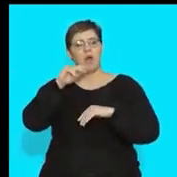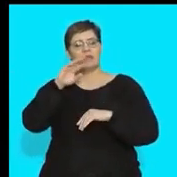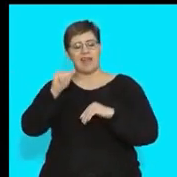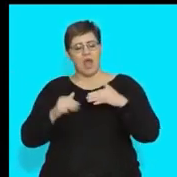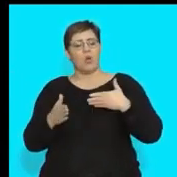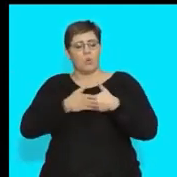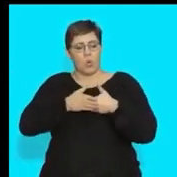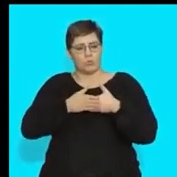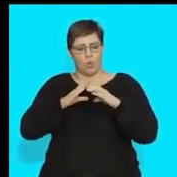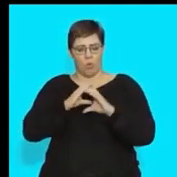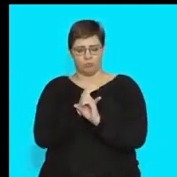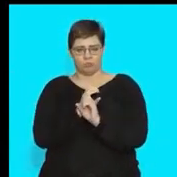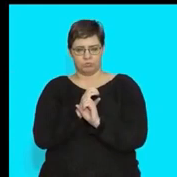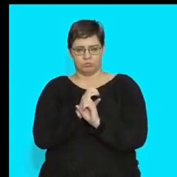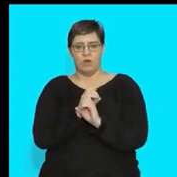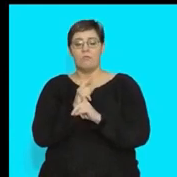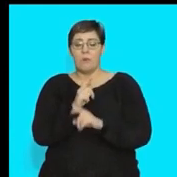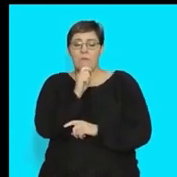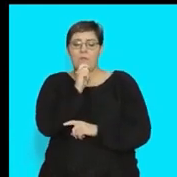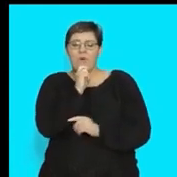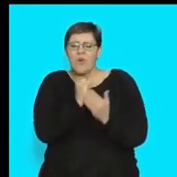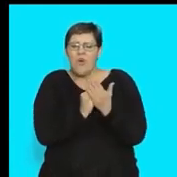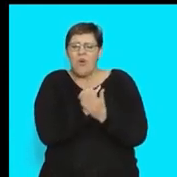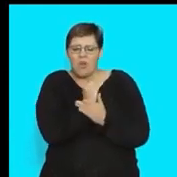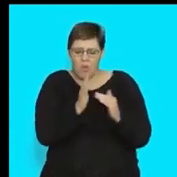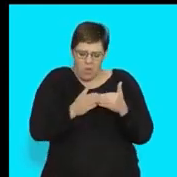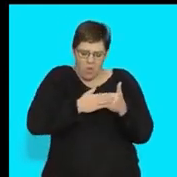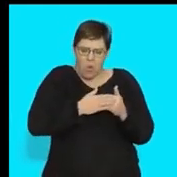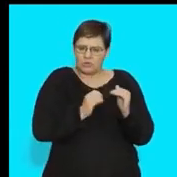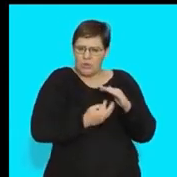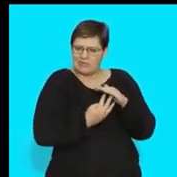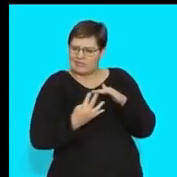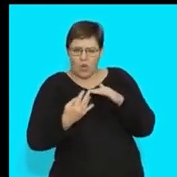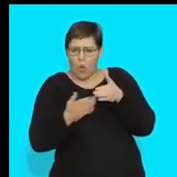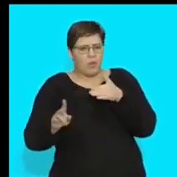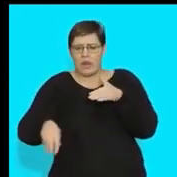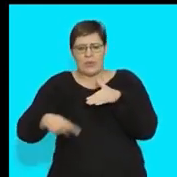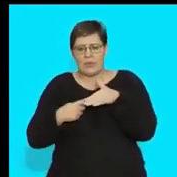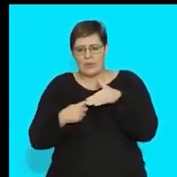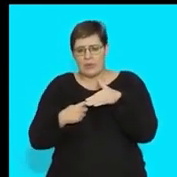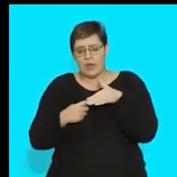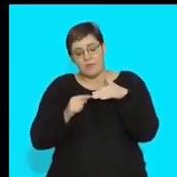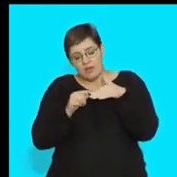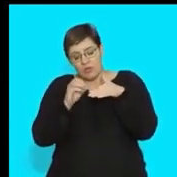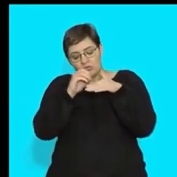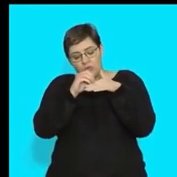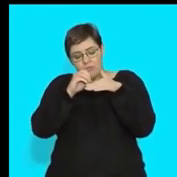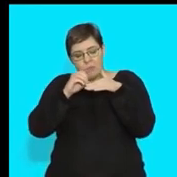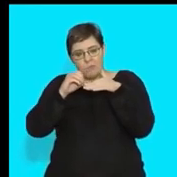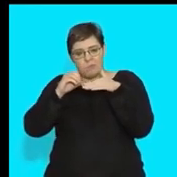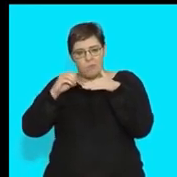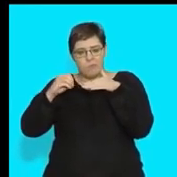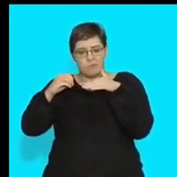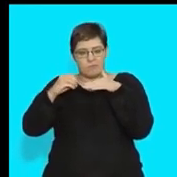these early morning because the stomata is closed, right? It can't open. And these little droplets,